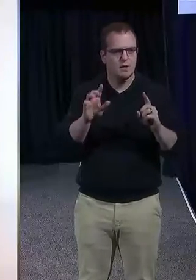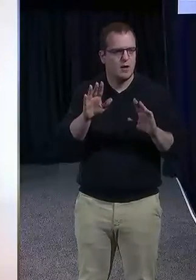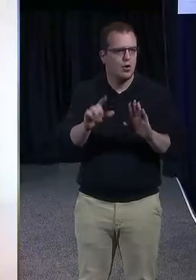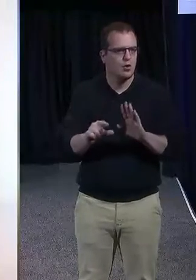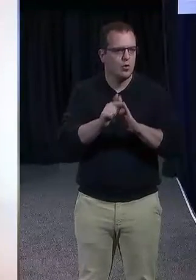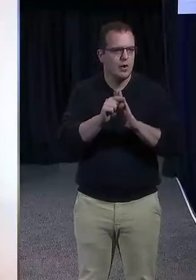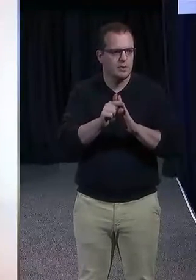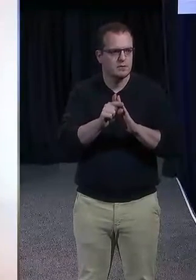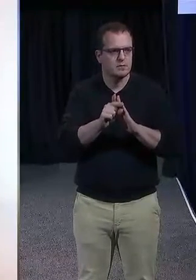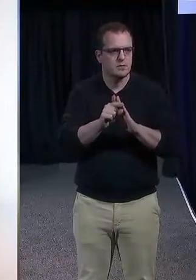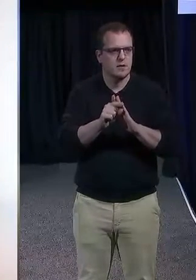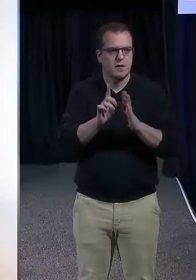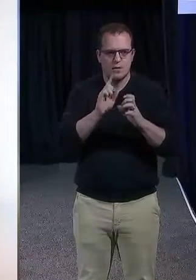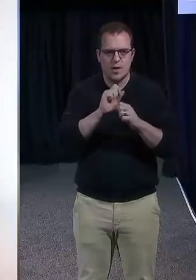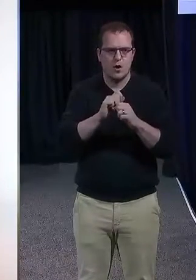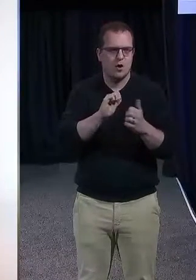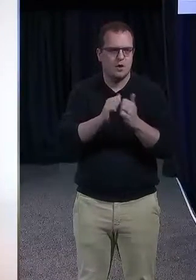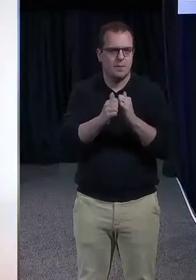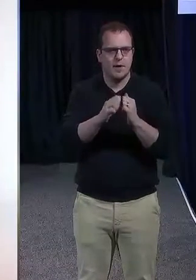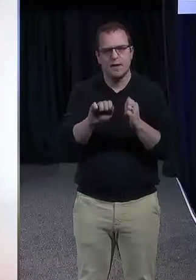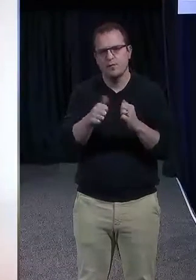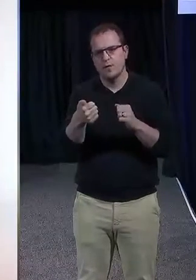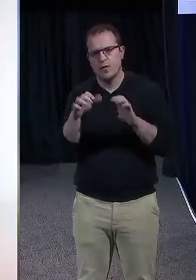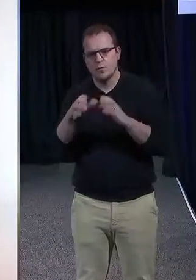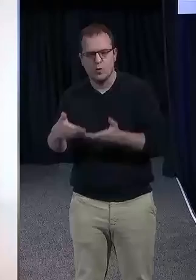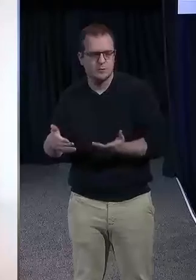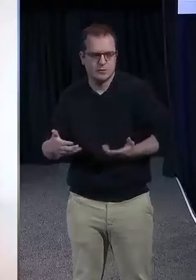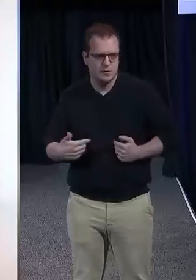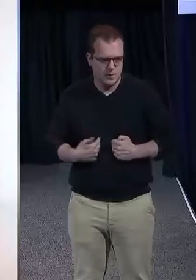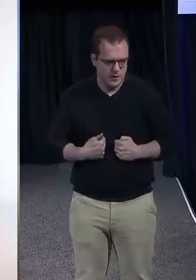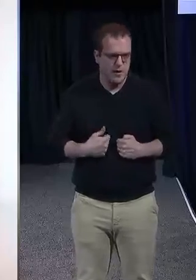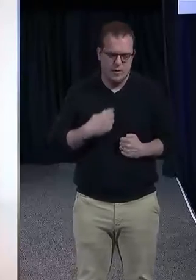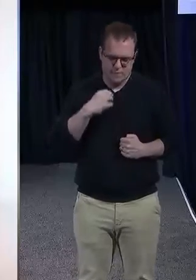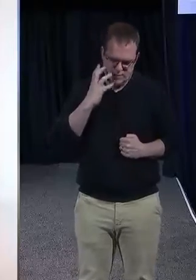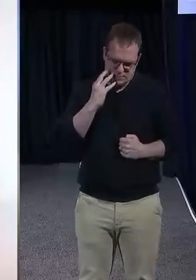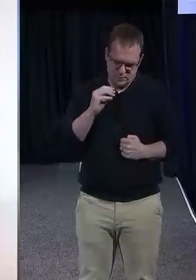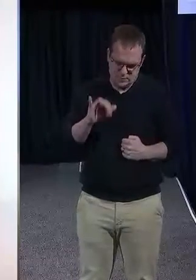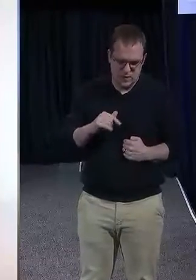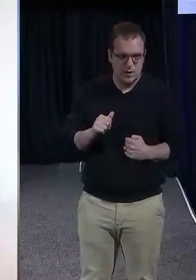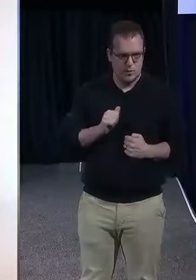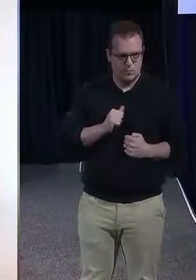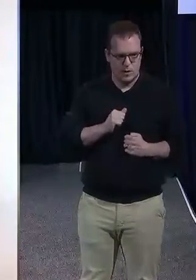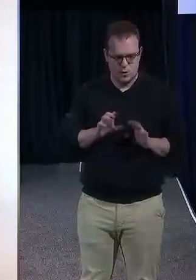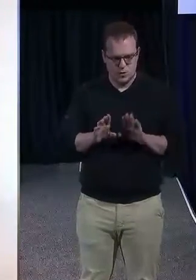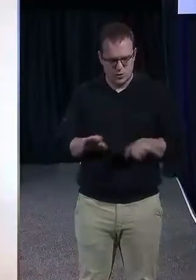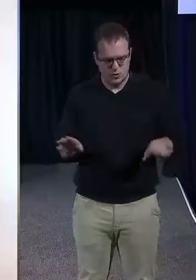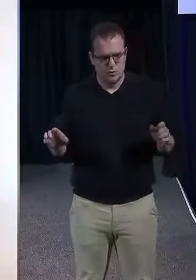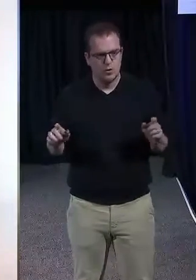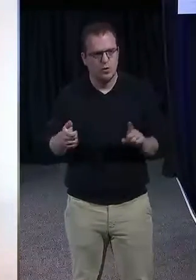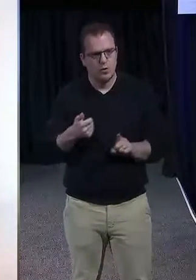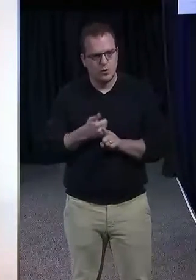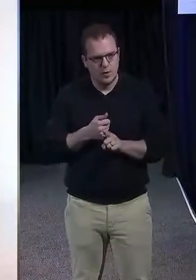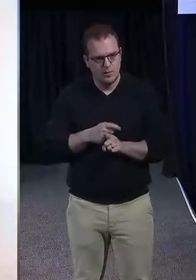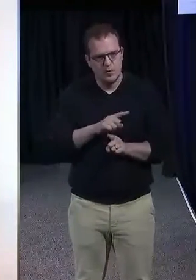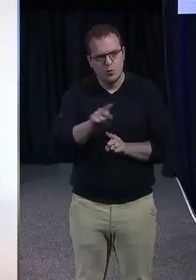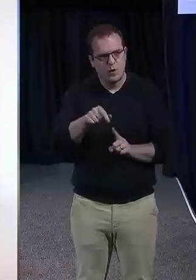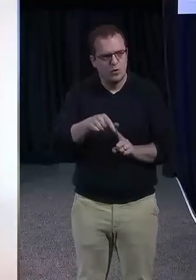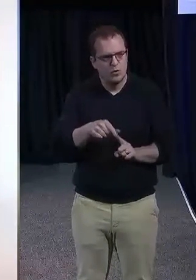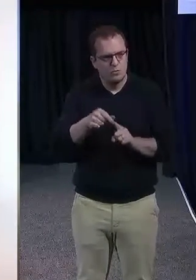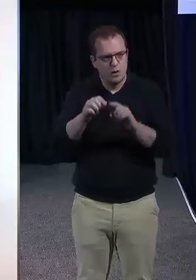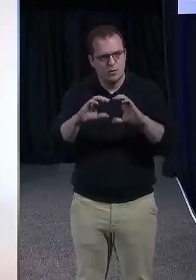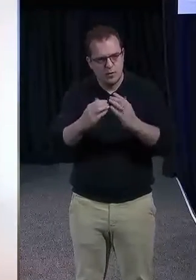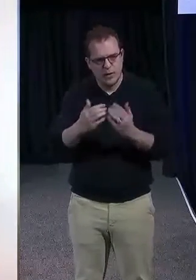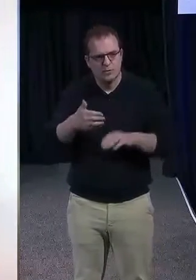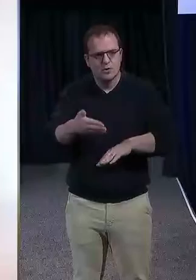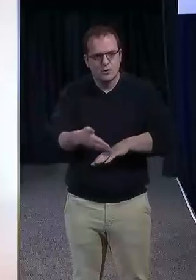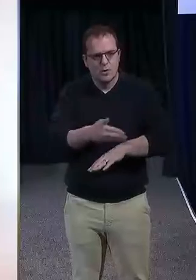grades that are competitive compared to other groups. I've experienced that with my own kids who went to special classes to